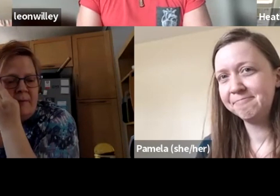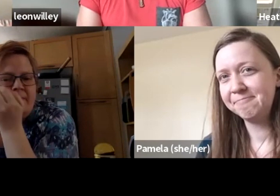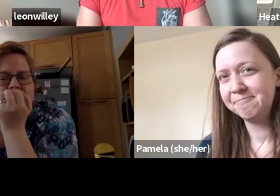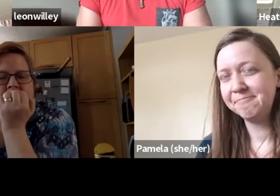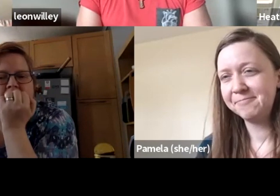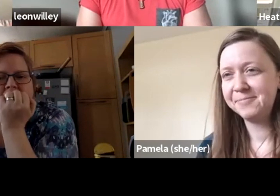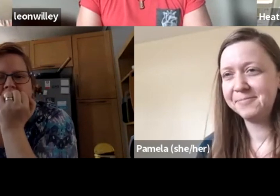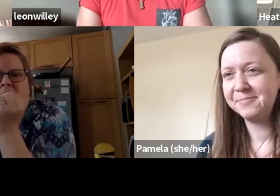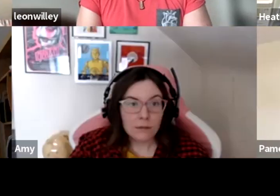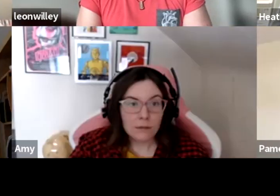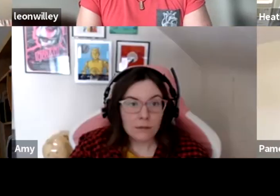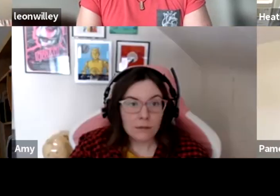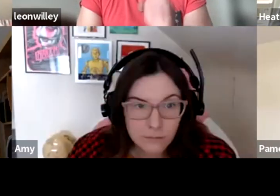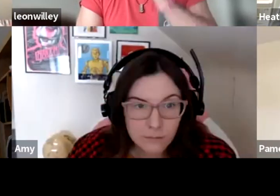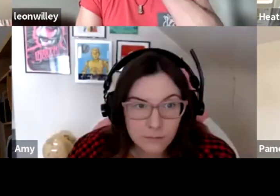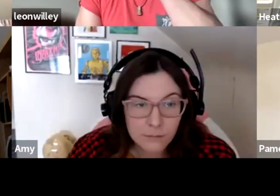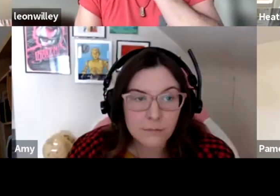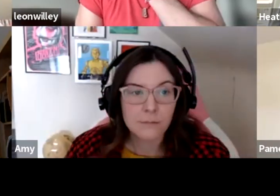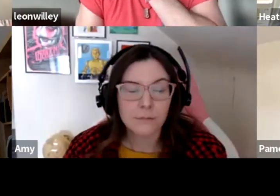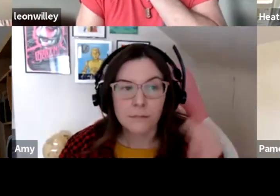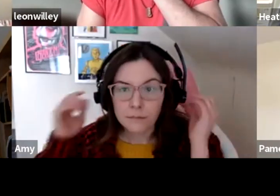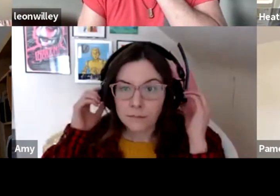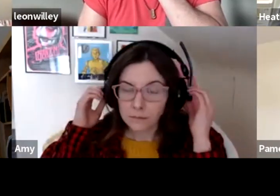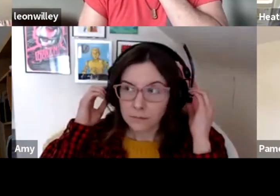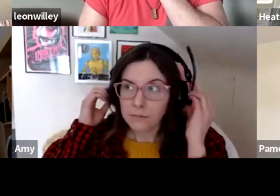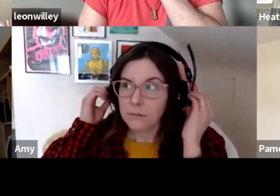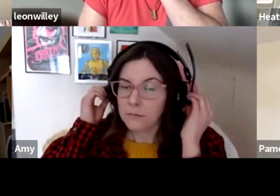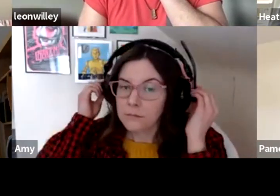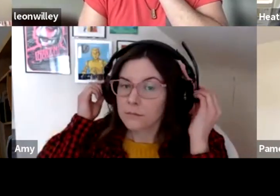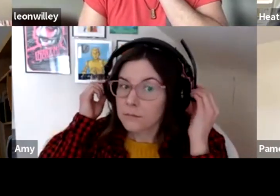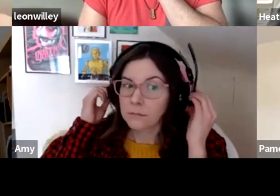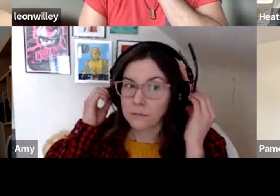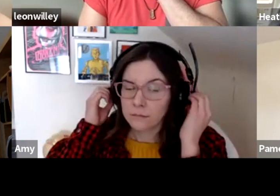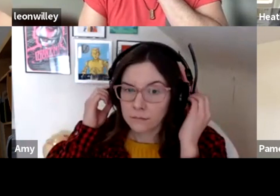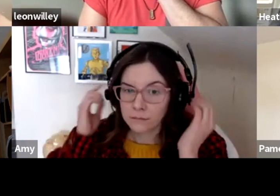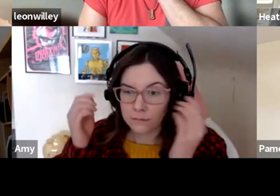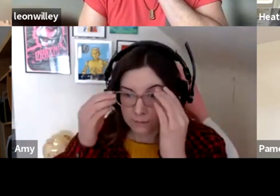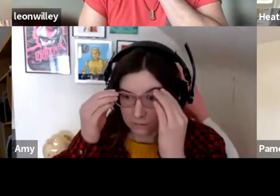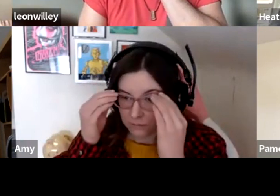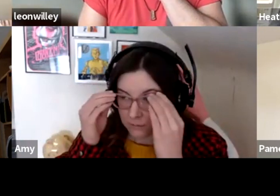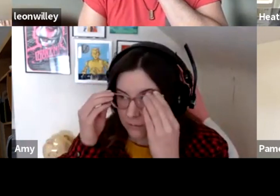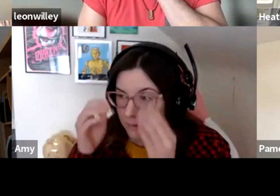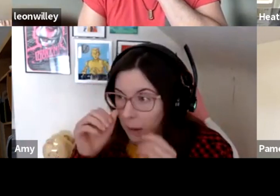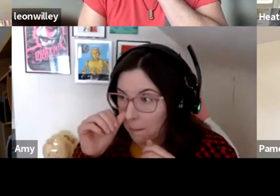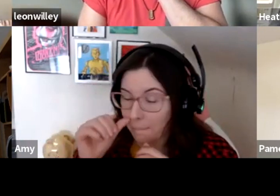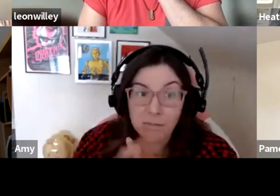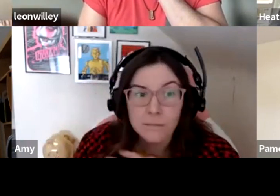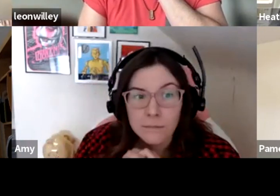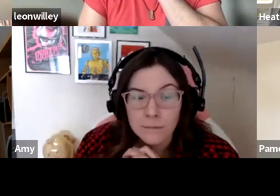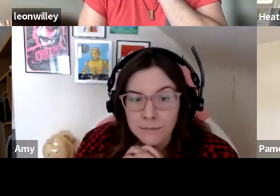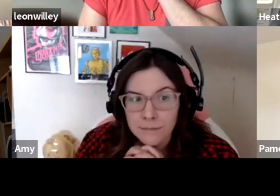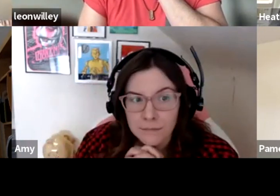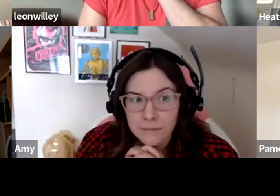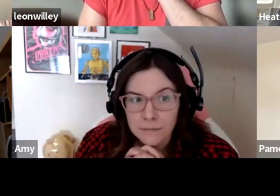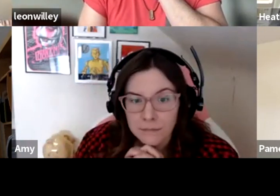Okay. So aside from Regina Little Theater, are there? I mean, just there's are there like?